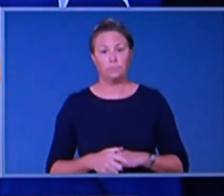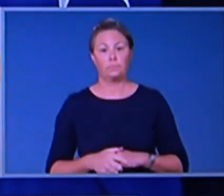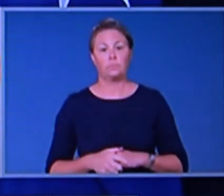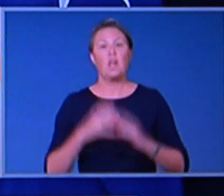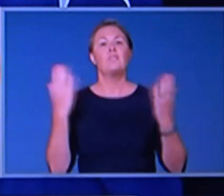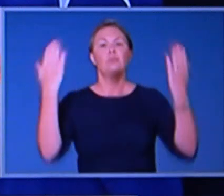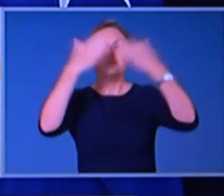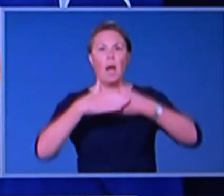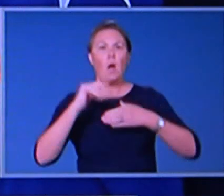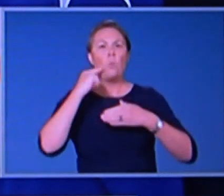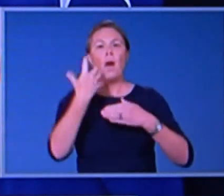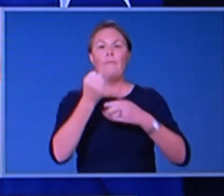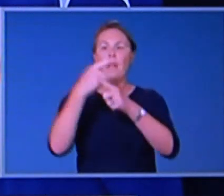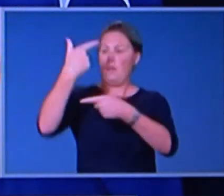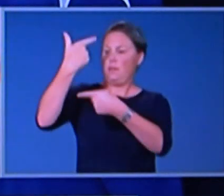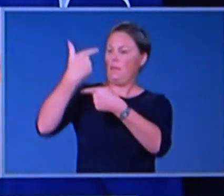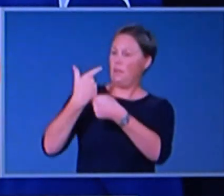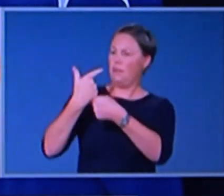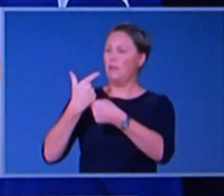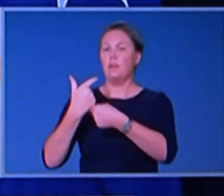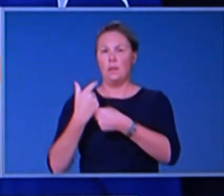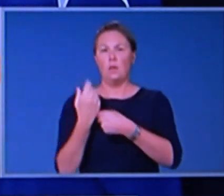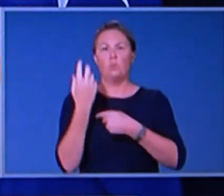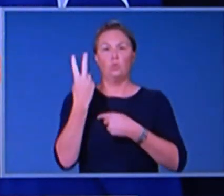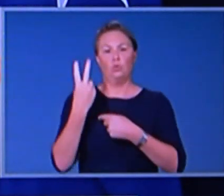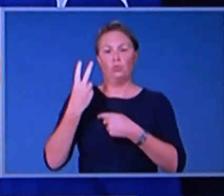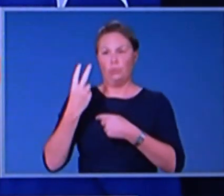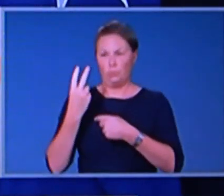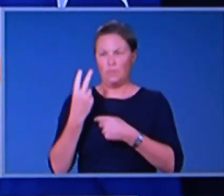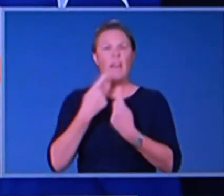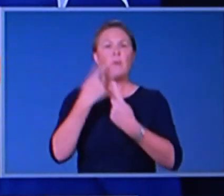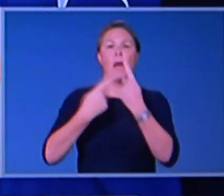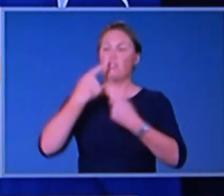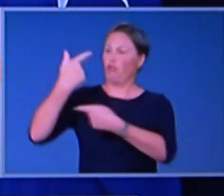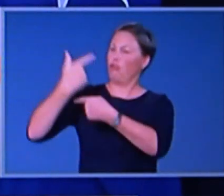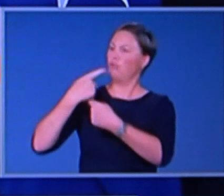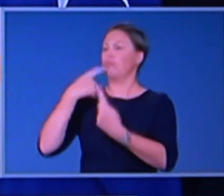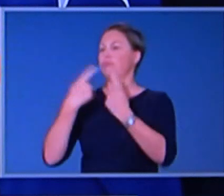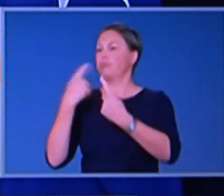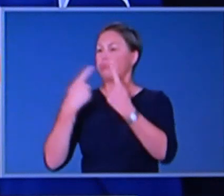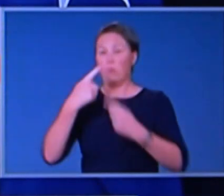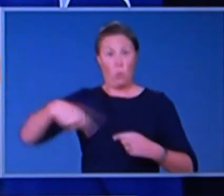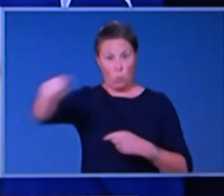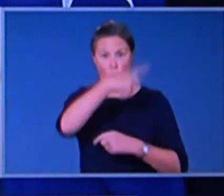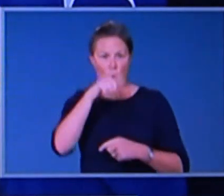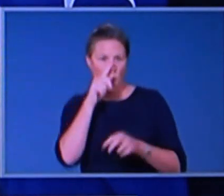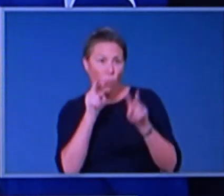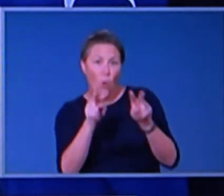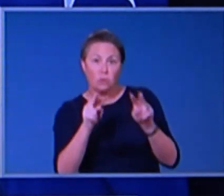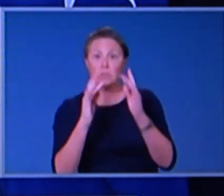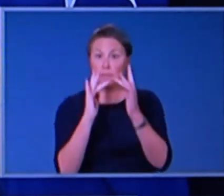be participating in. And National Cabinet has continued to stress its